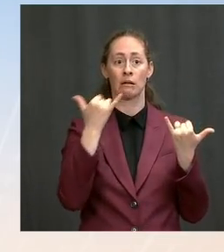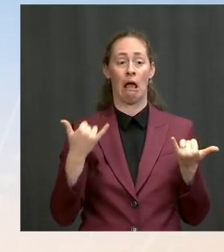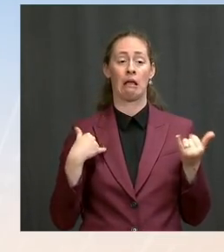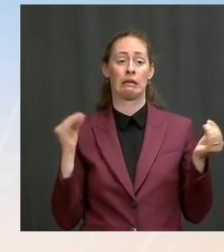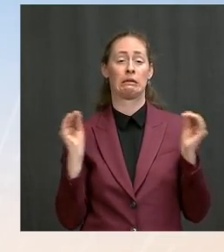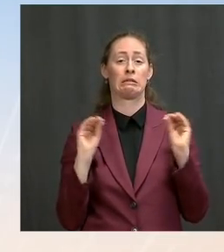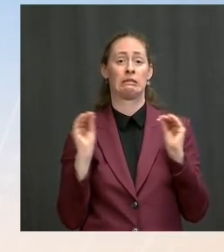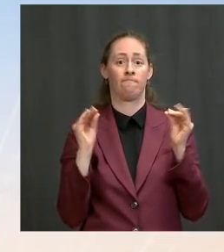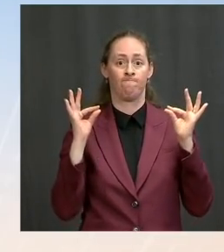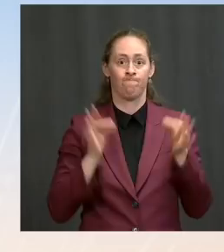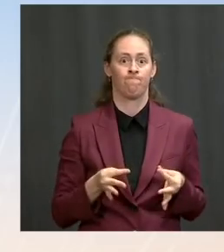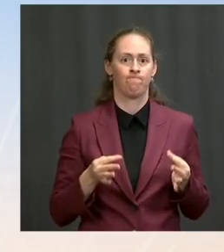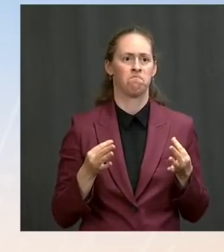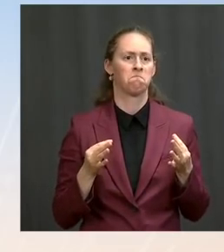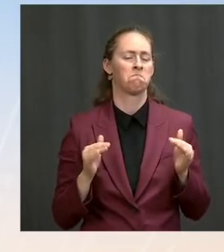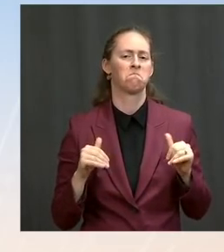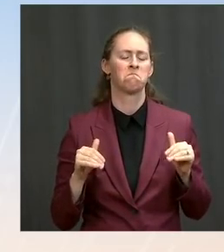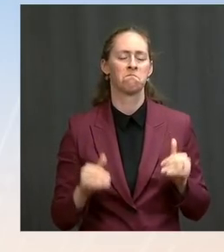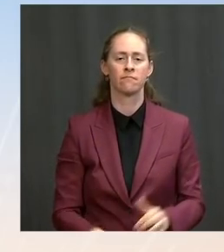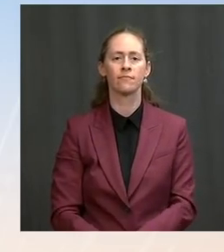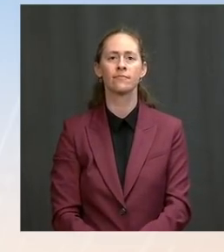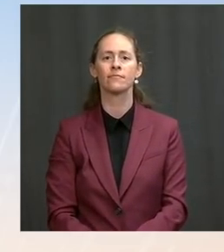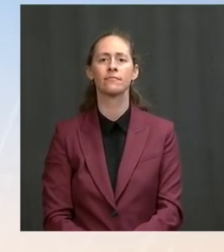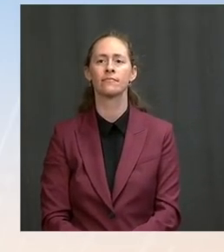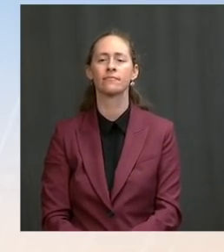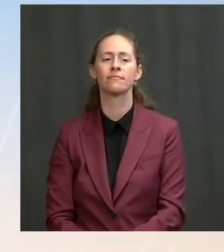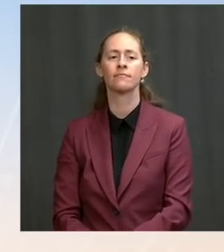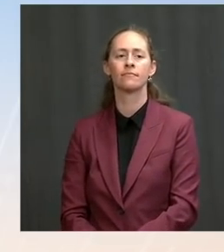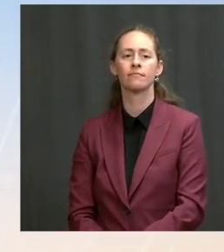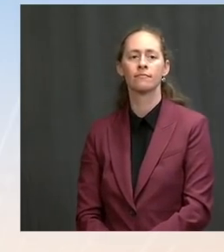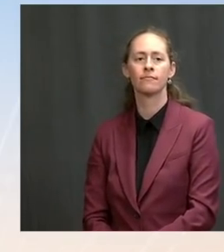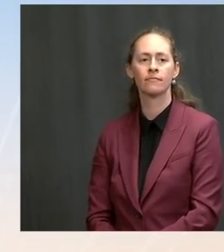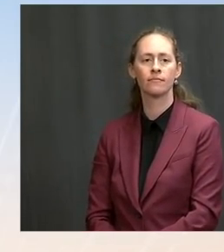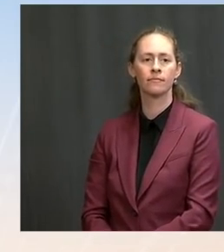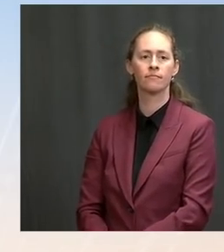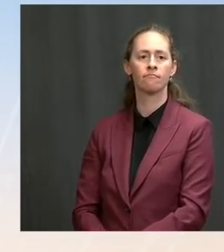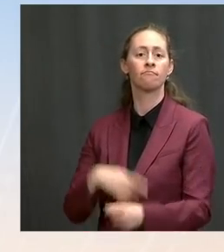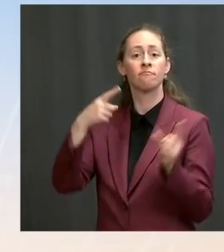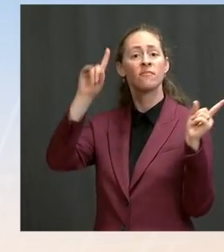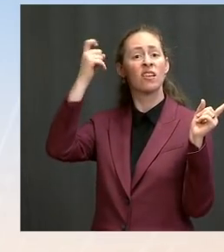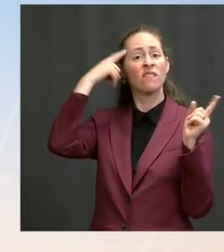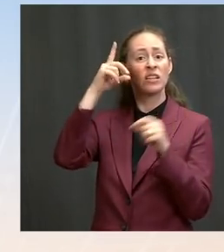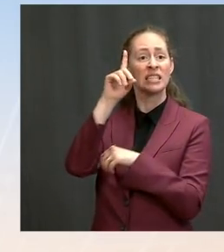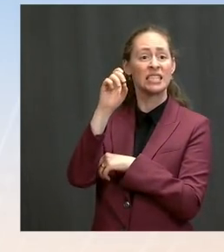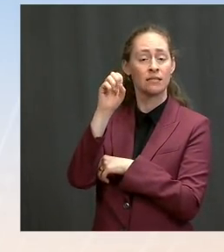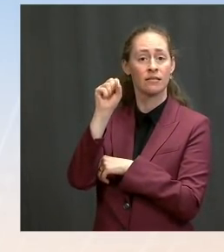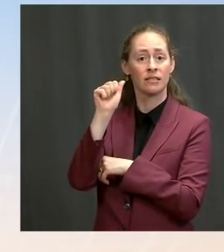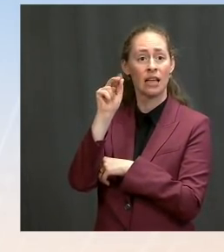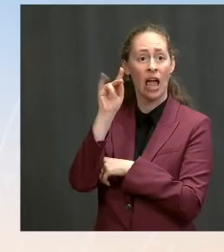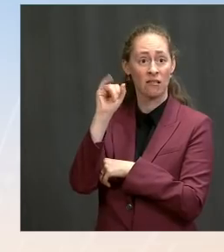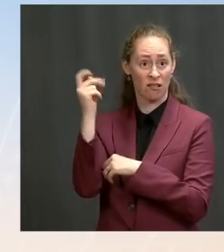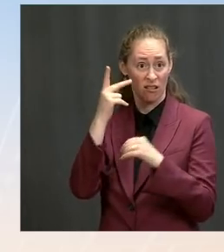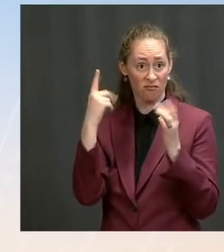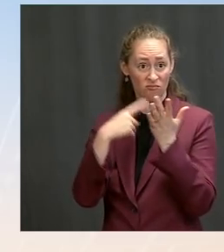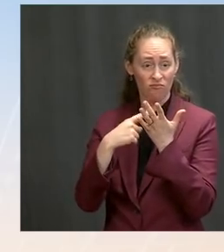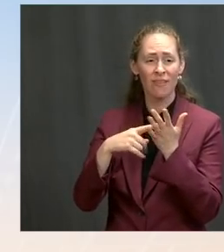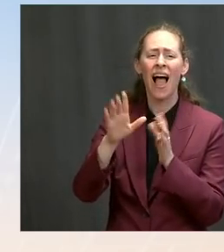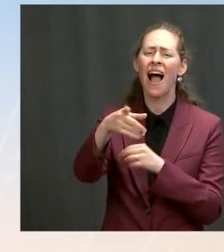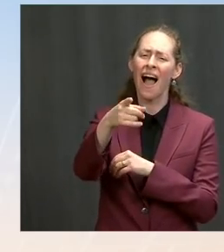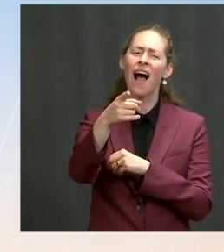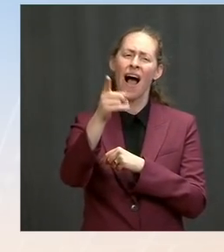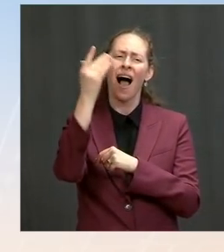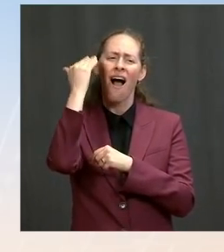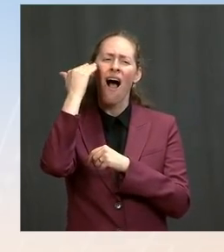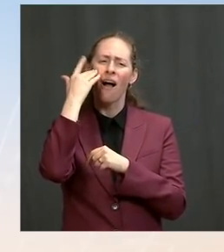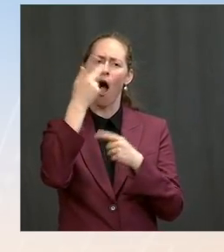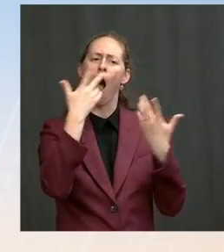with elected officials to read out at this point. Have they been in touch? Has Governor DeSantis and the president, have they talked about the situation in Surfside? They had a